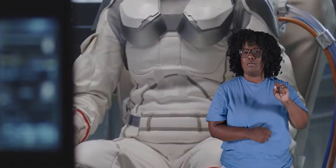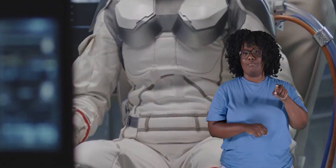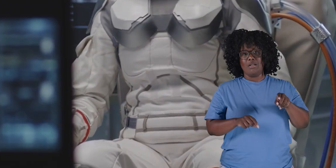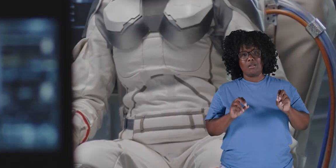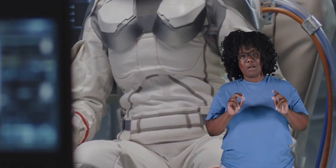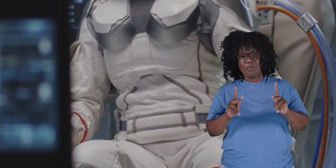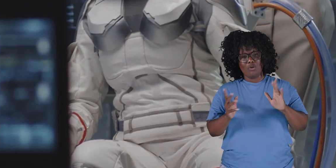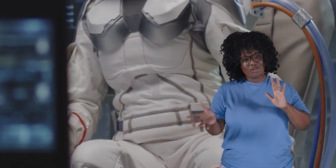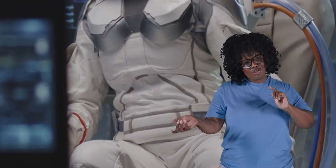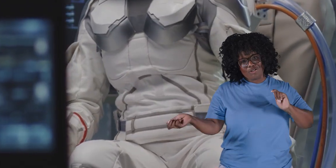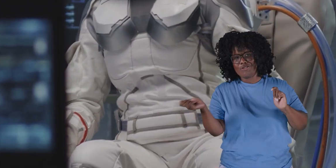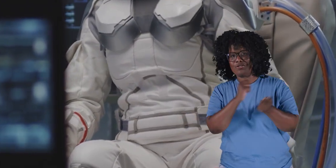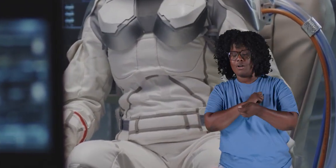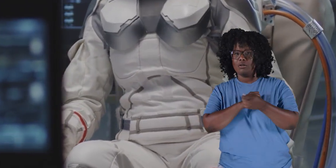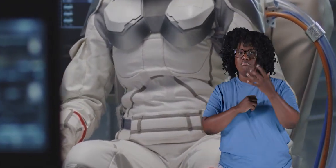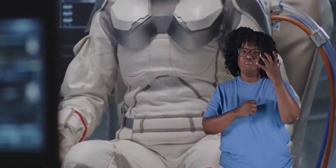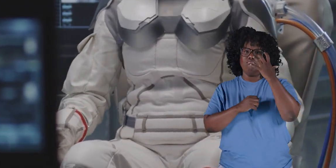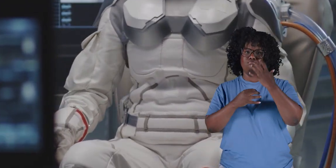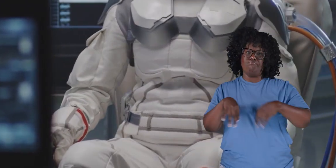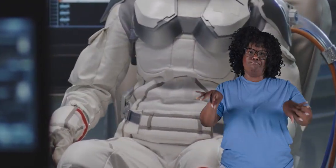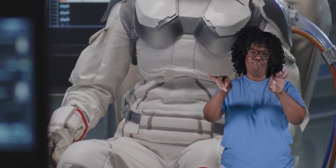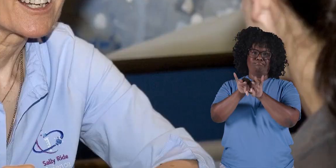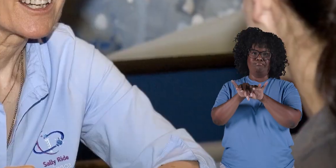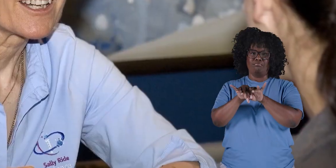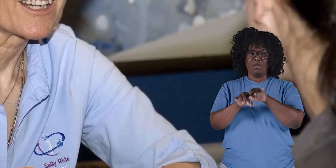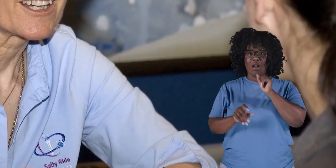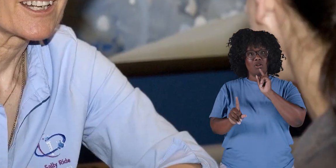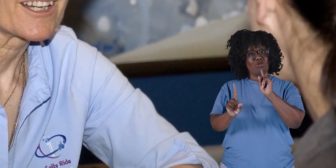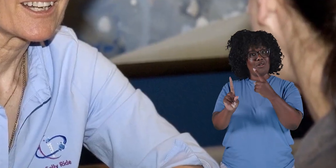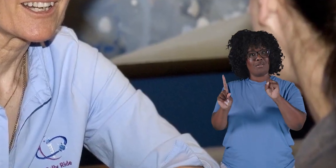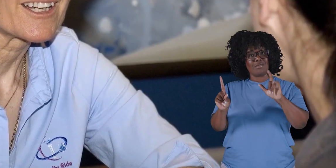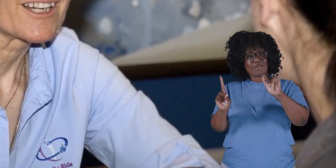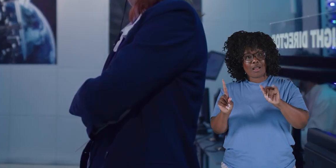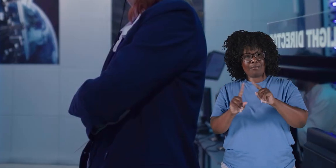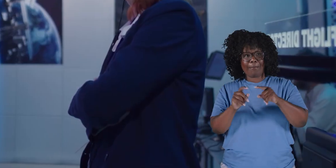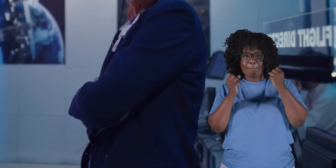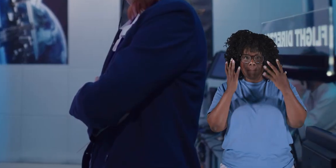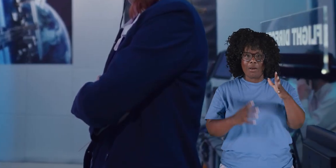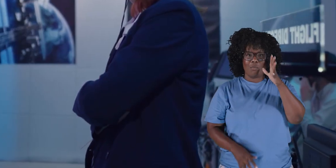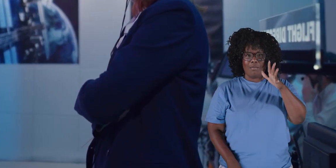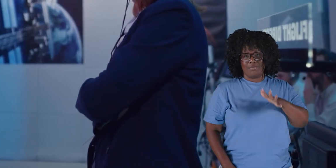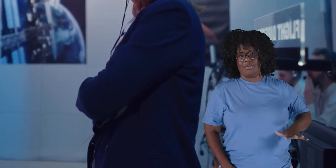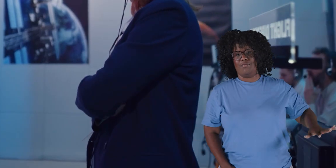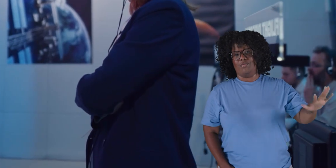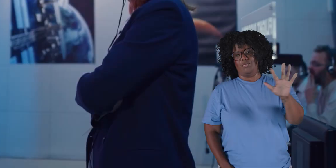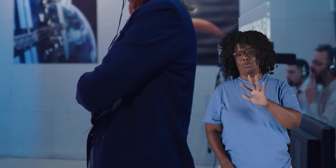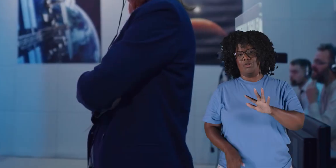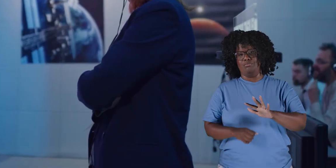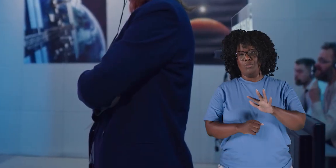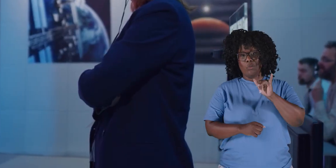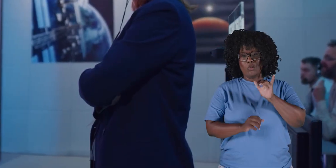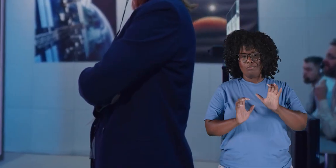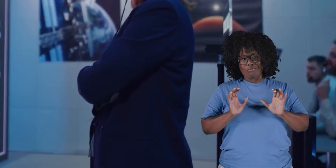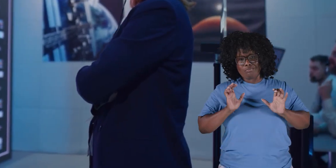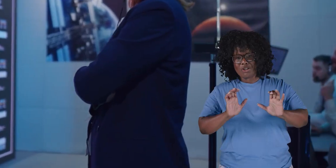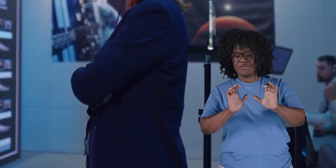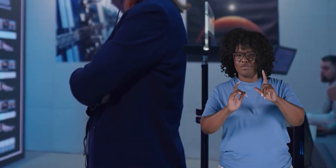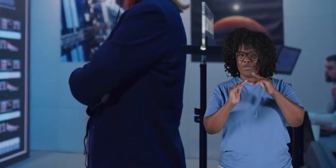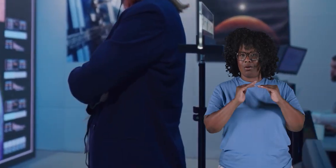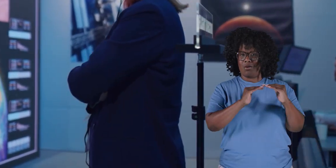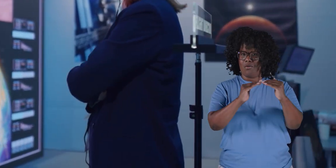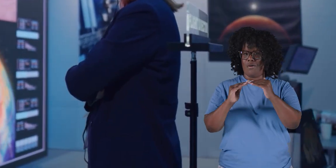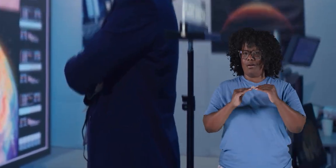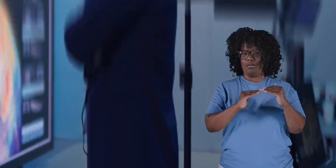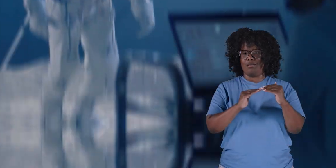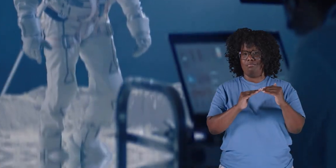this opportunity and change was a big deal, not just for Sally, but for women everywhere who had been pushing for